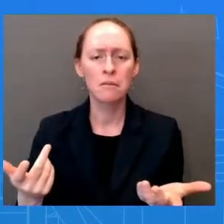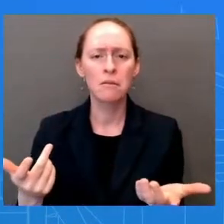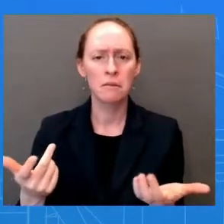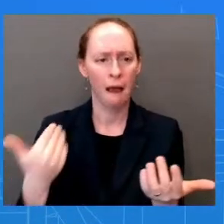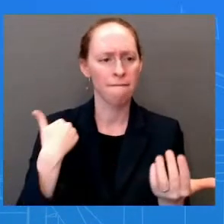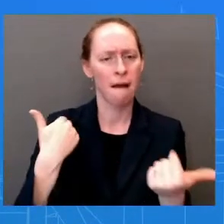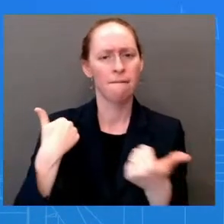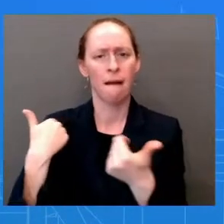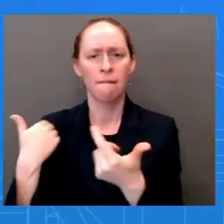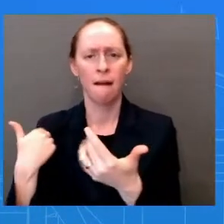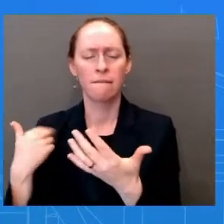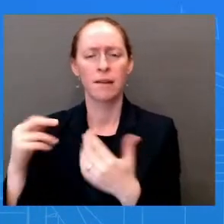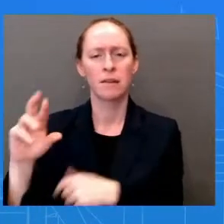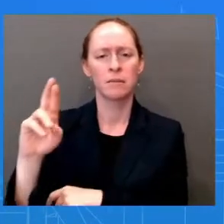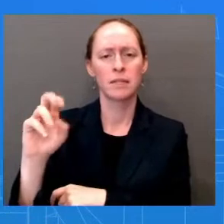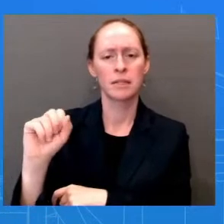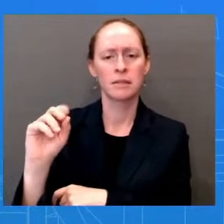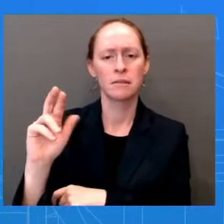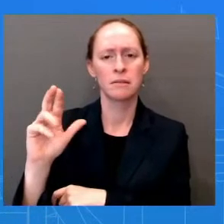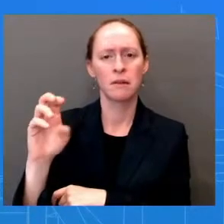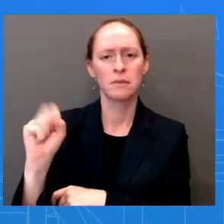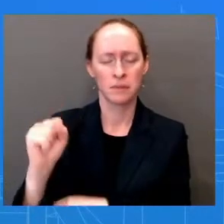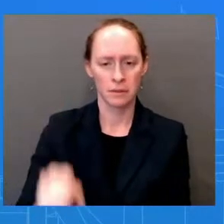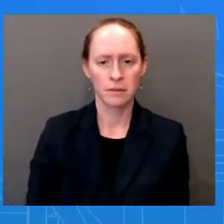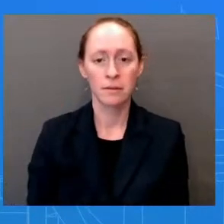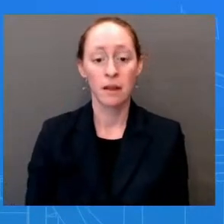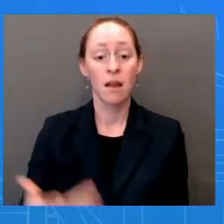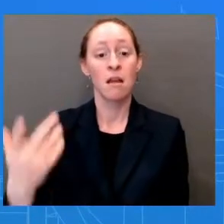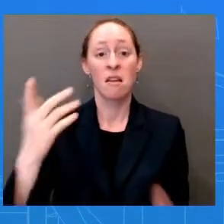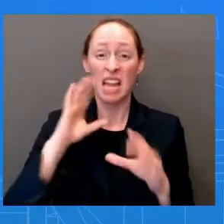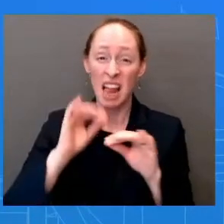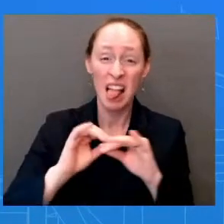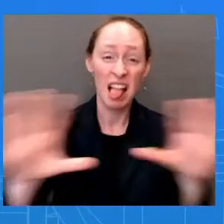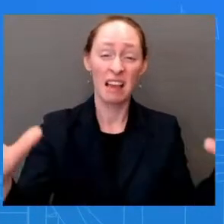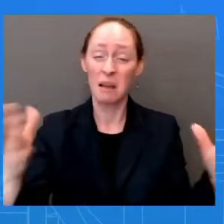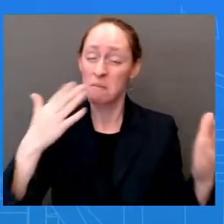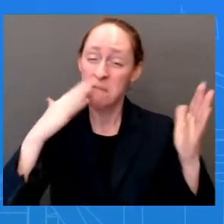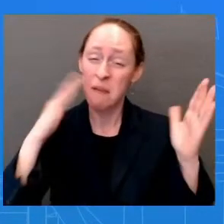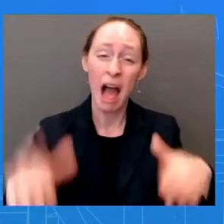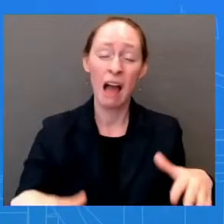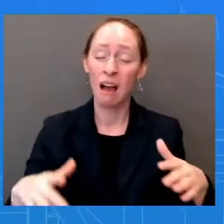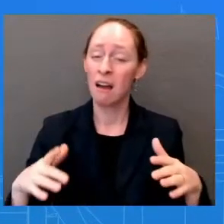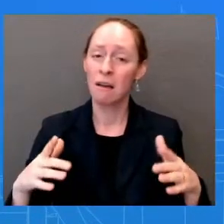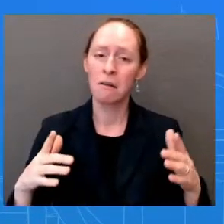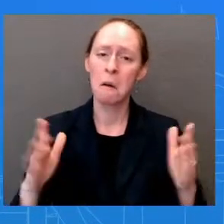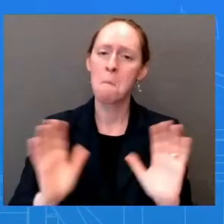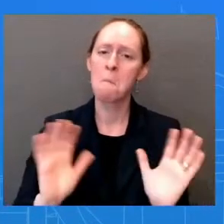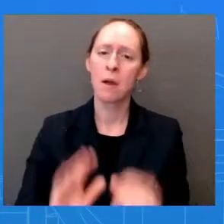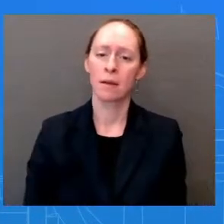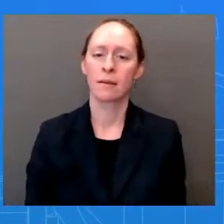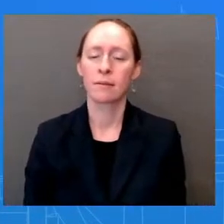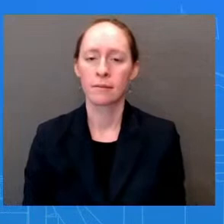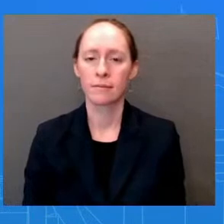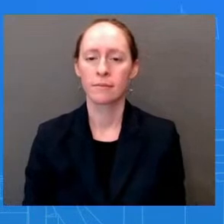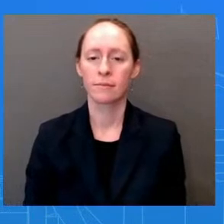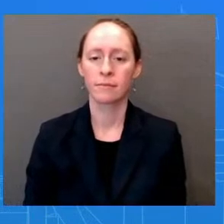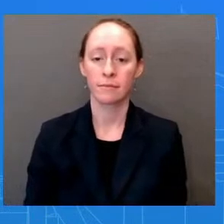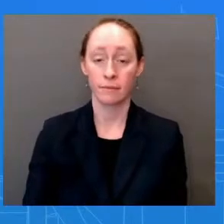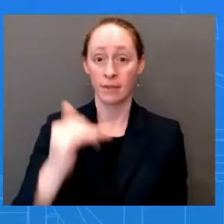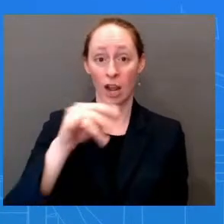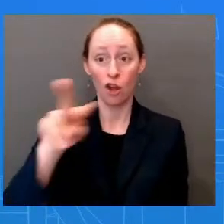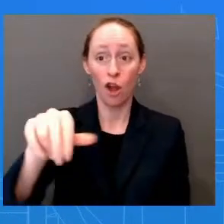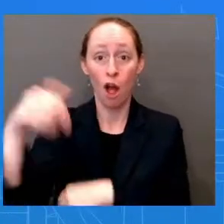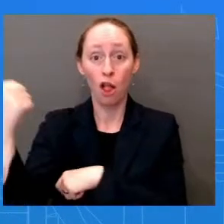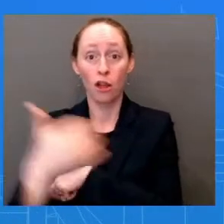we're encouraged with looking at other countries, such as Singapore, which had a big XBB, they